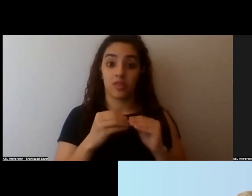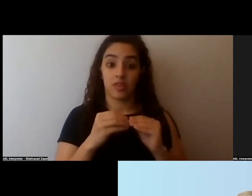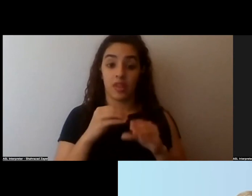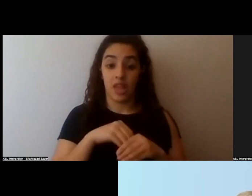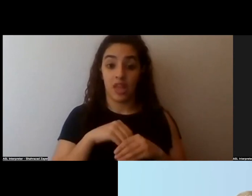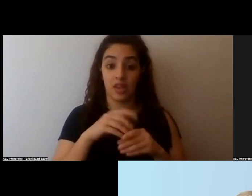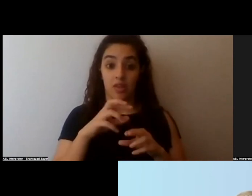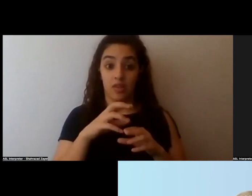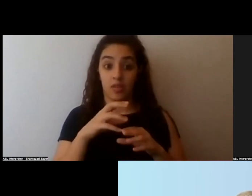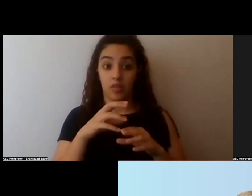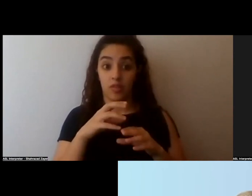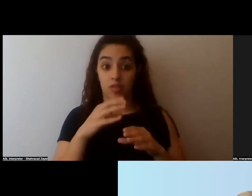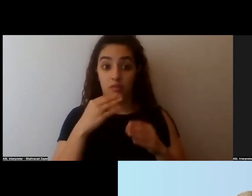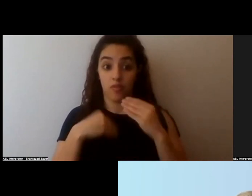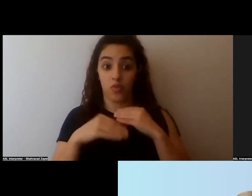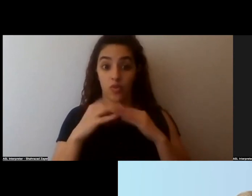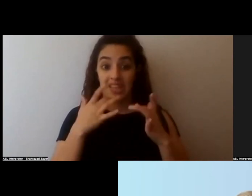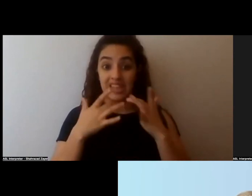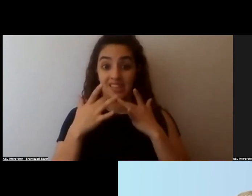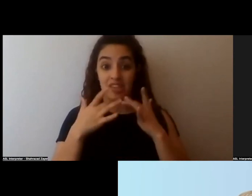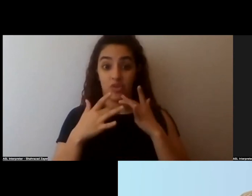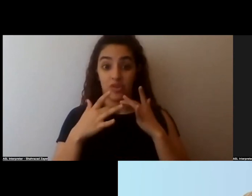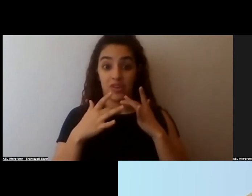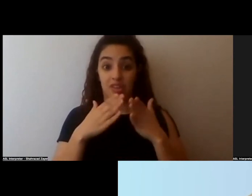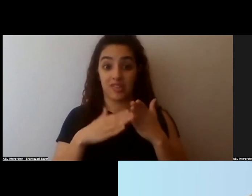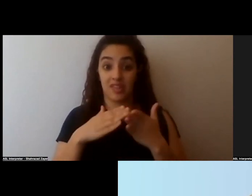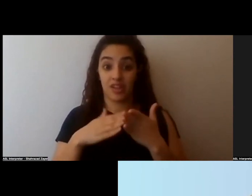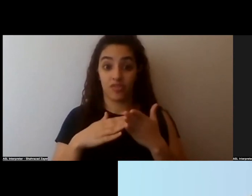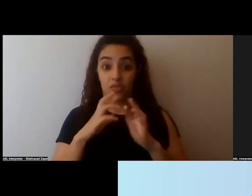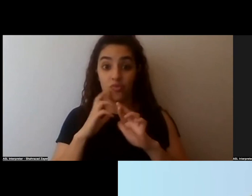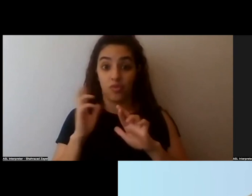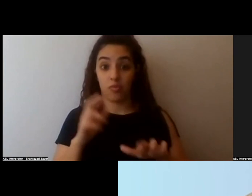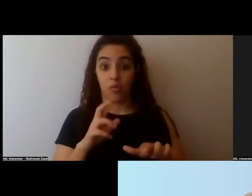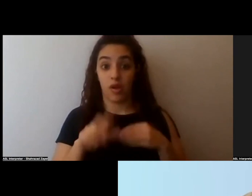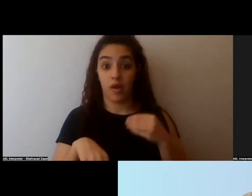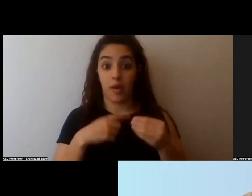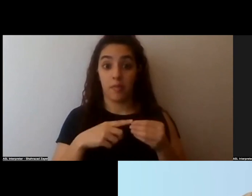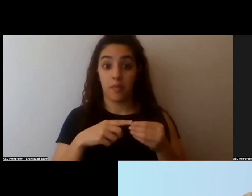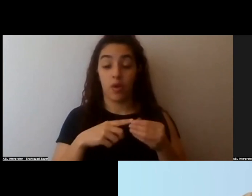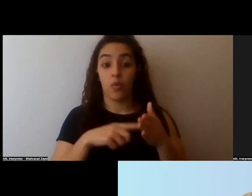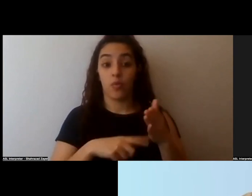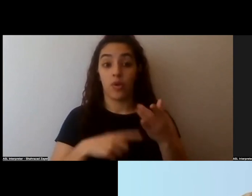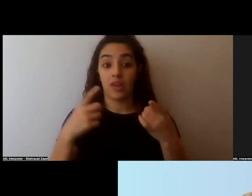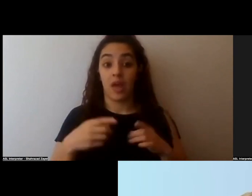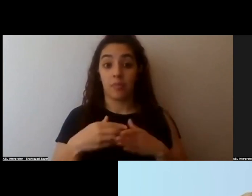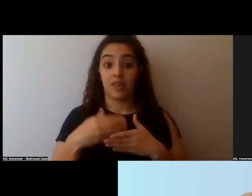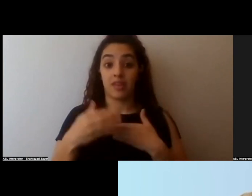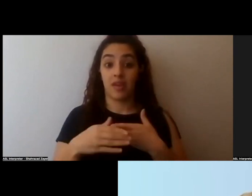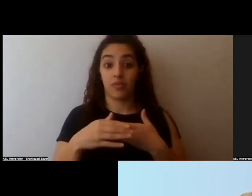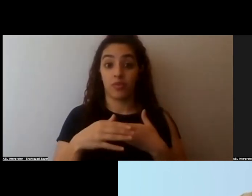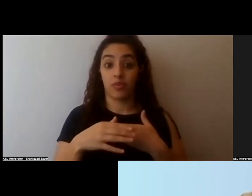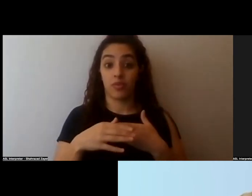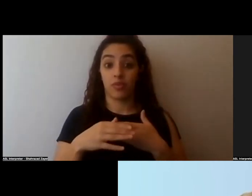think it's in the food insecurity section, about what happened after the Great